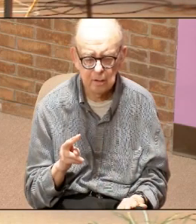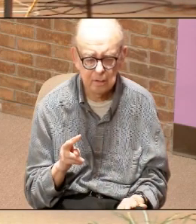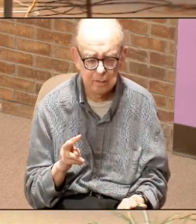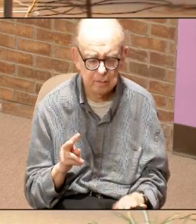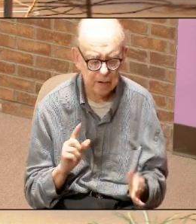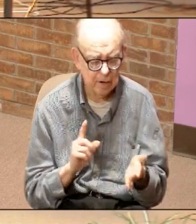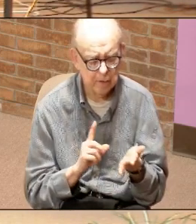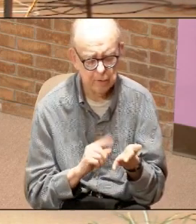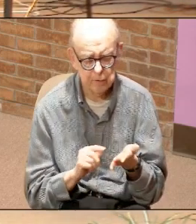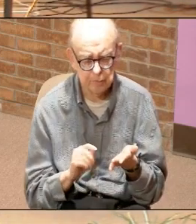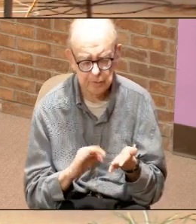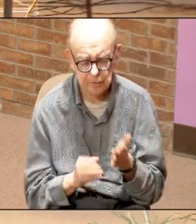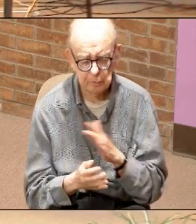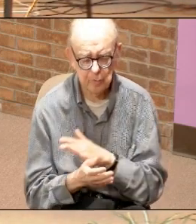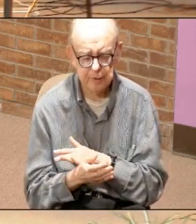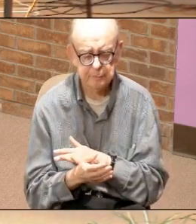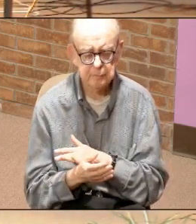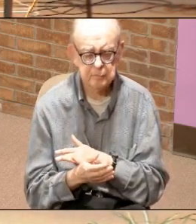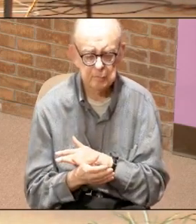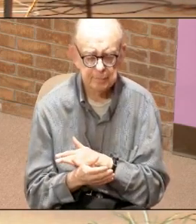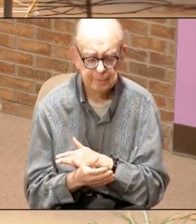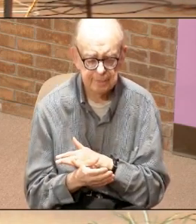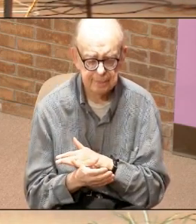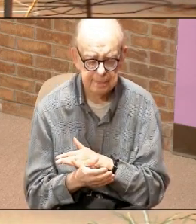the news this morning,